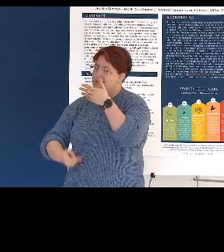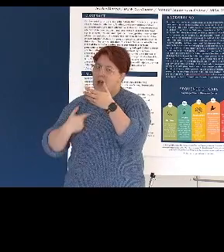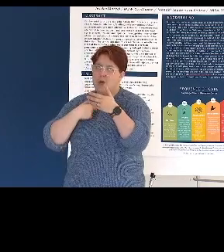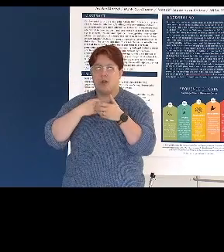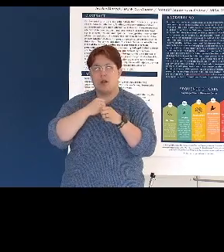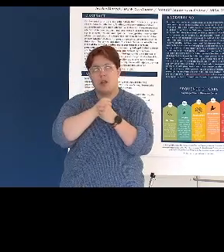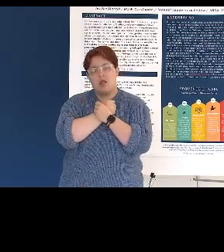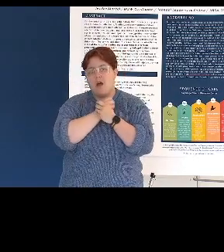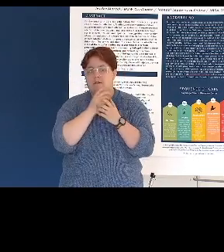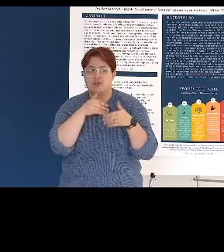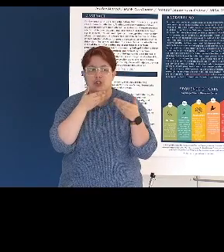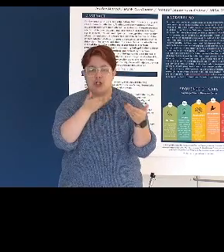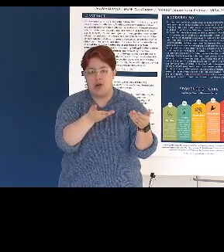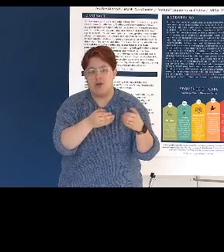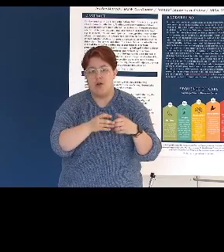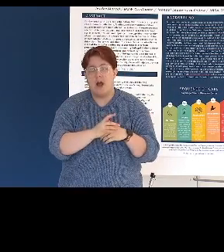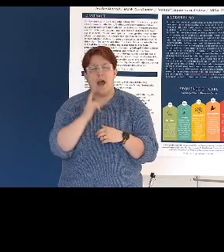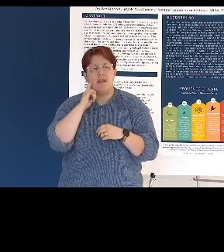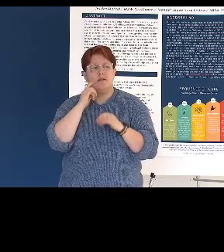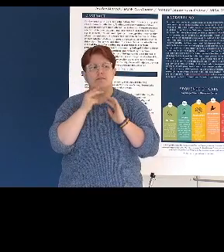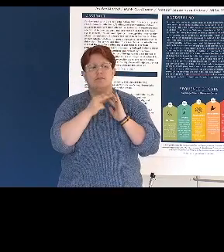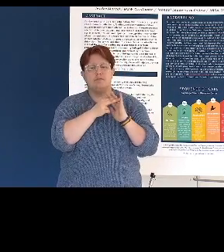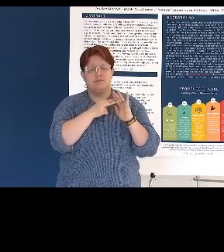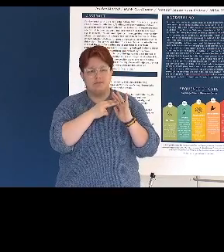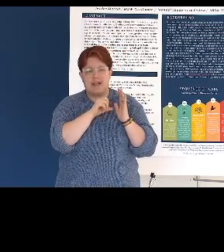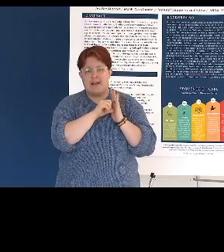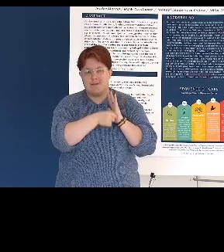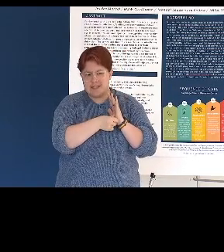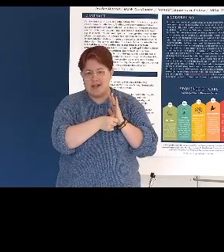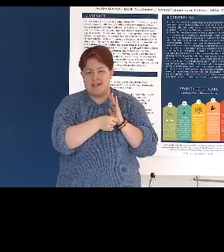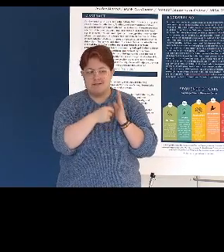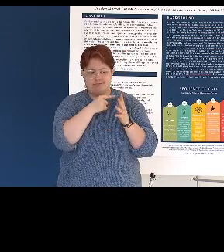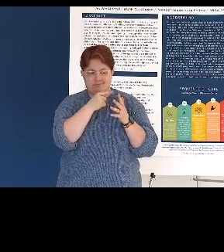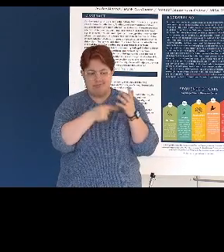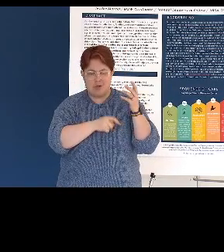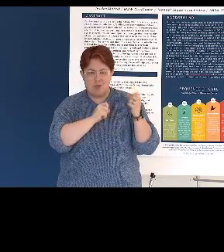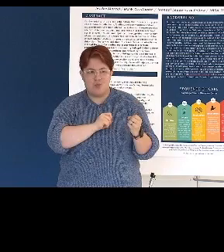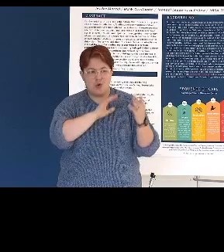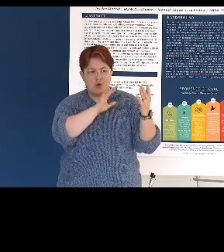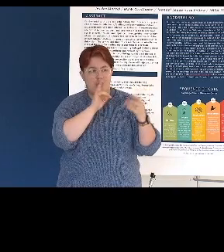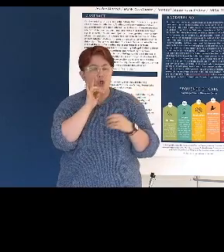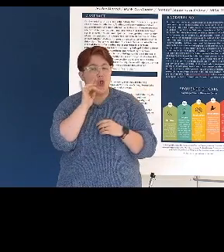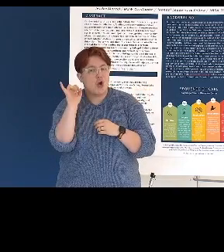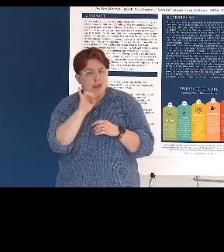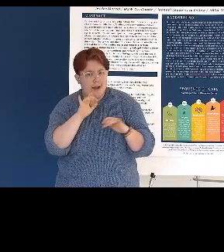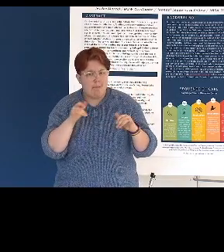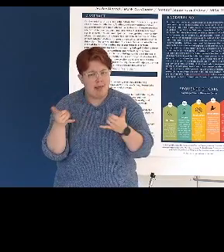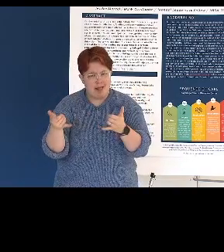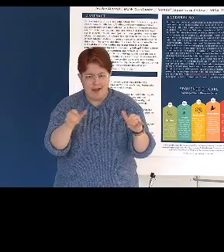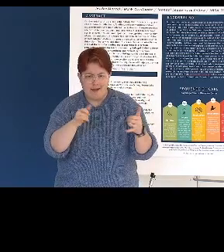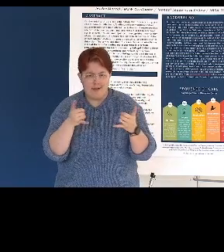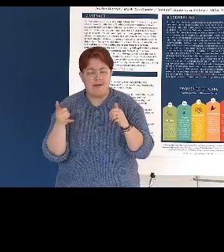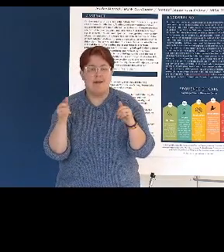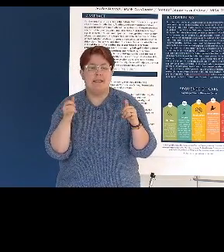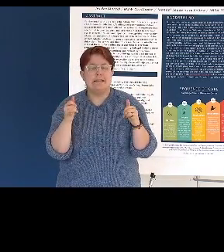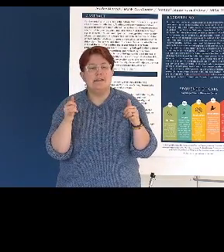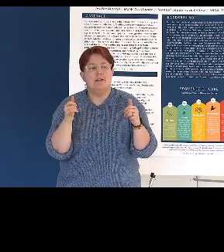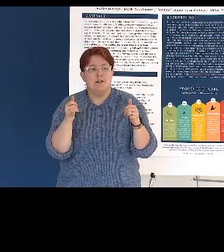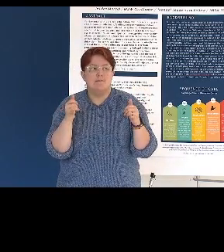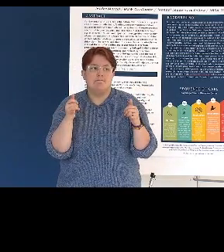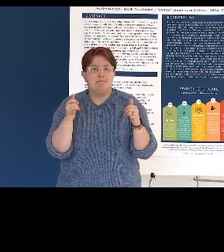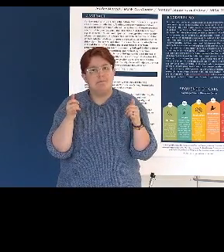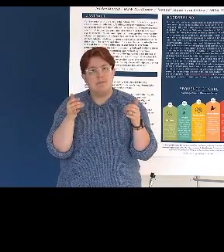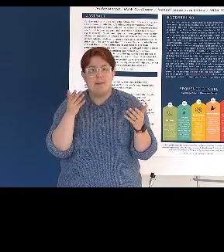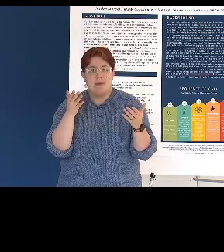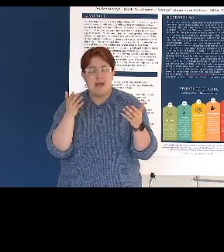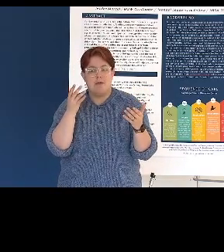And I think it's really interesting to highlight that many of these approaches may look like play, and they also may be